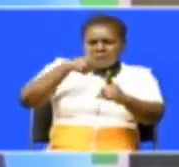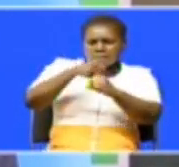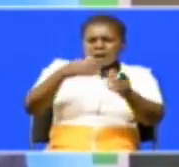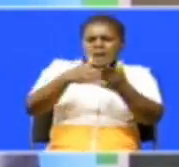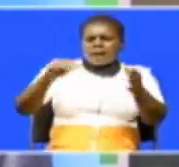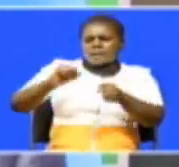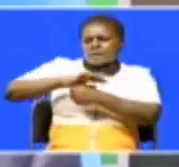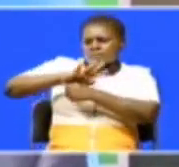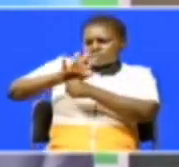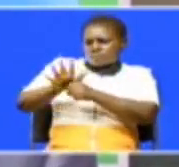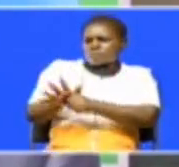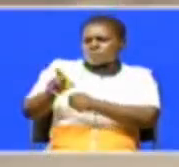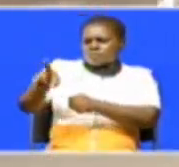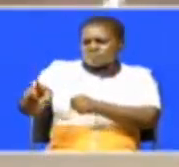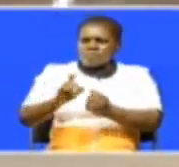the COVID-19.